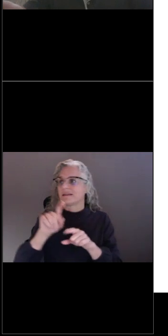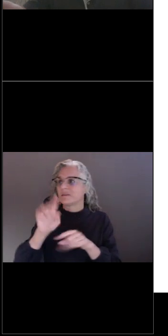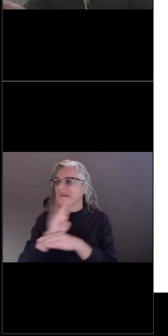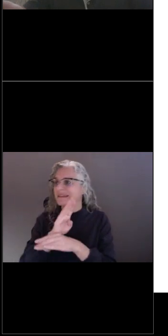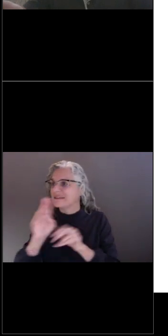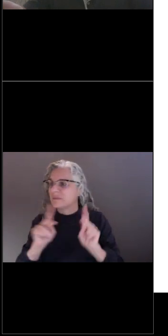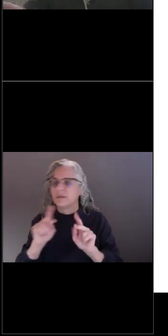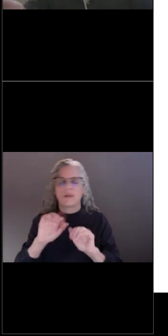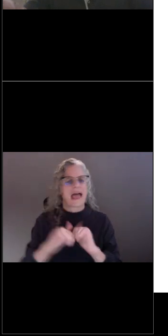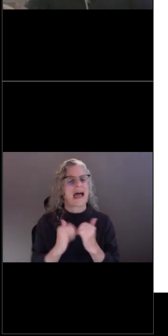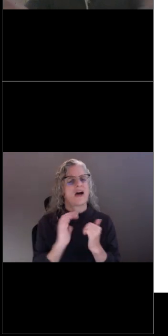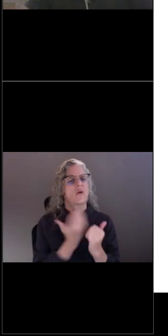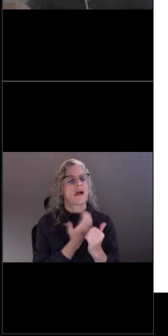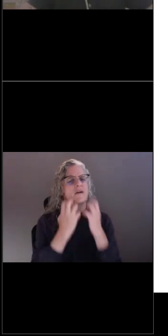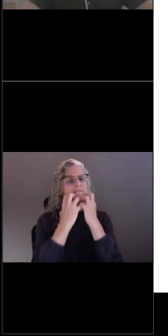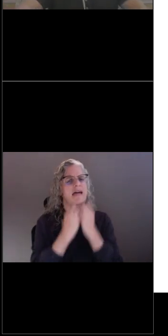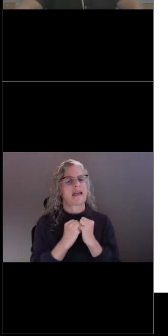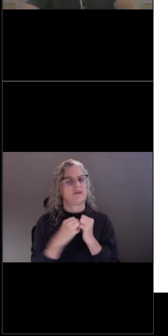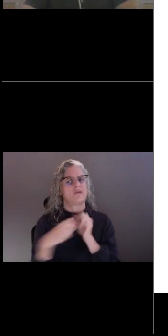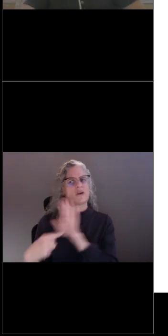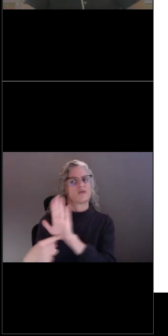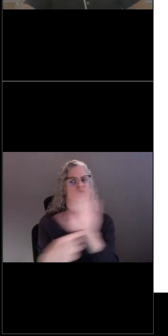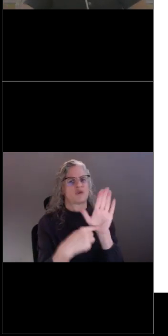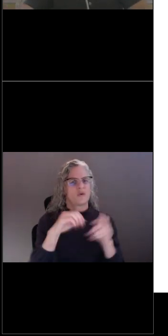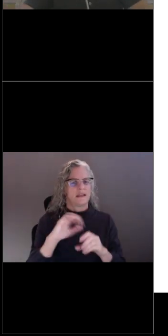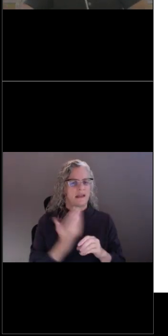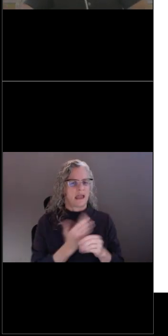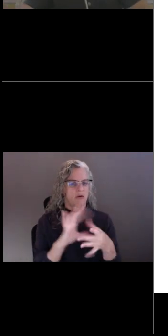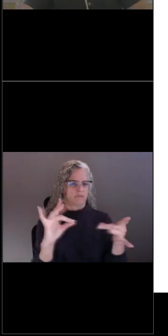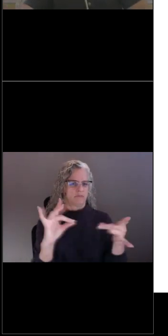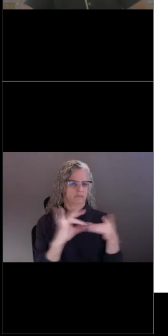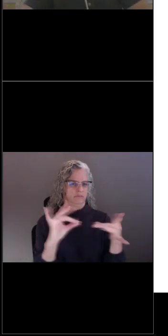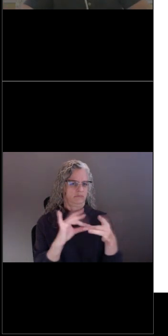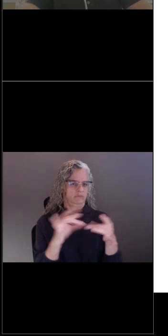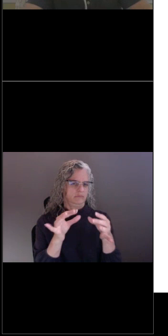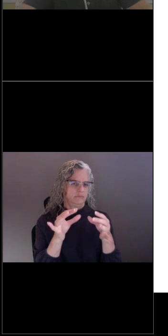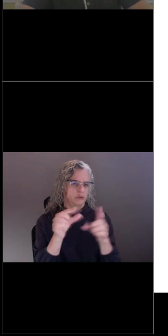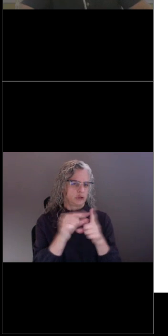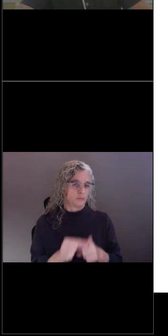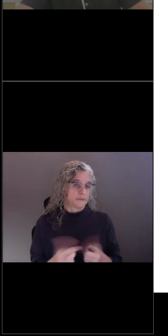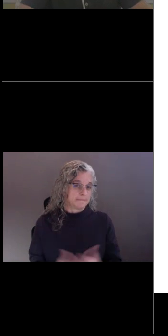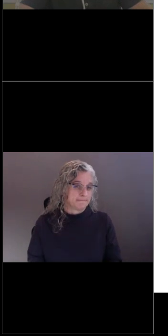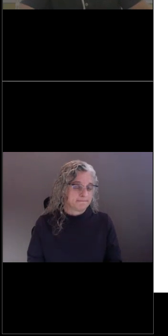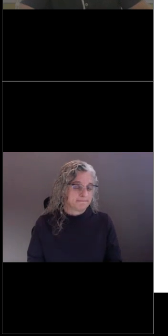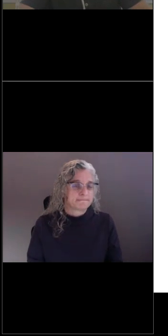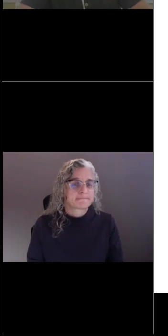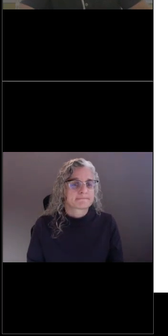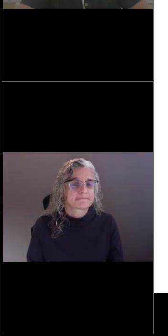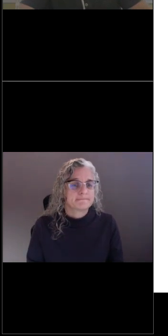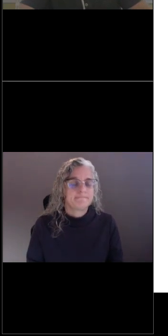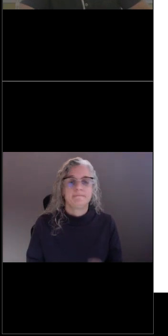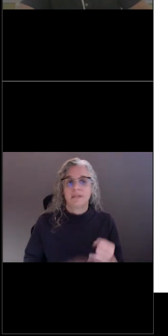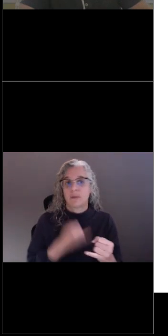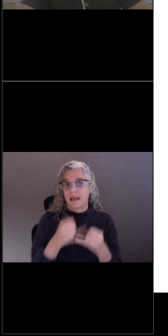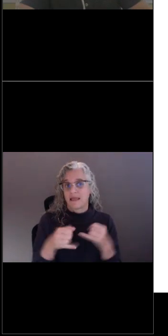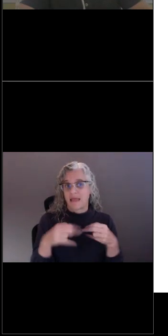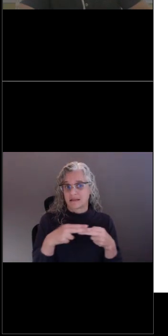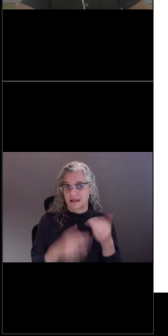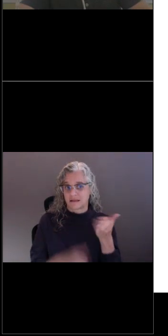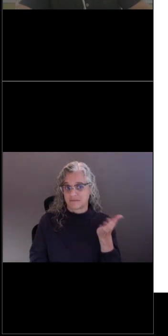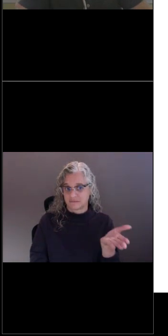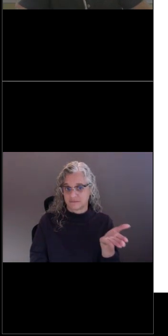actually reflected in the language that we use, and what does that communicate to other people? And lastly, this might